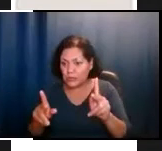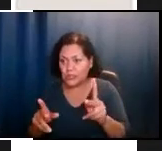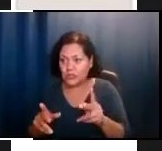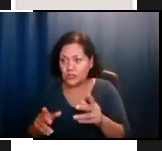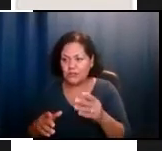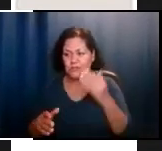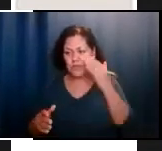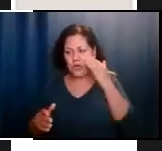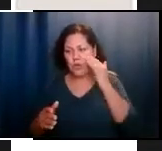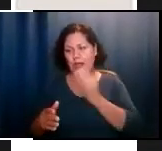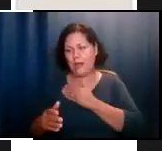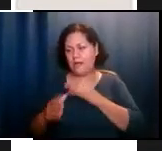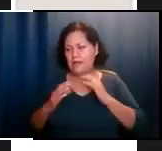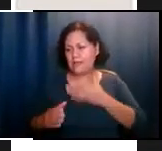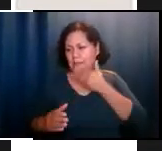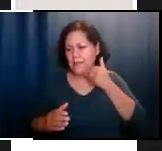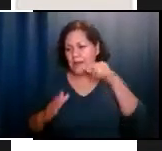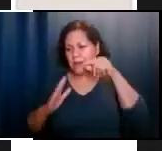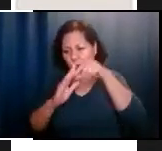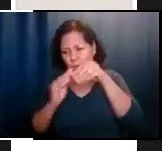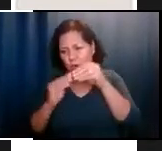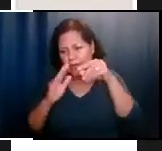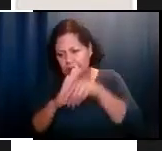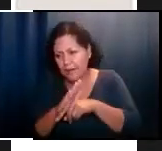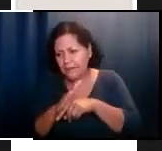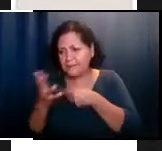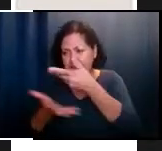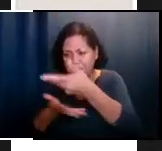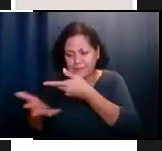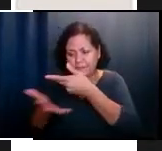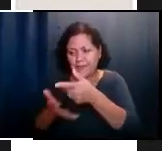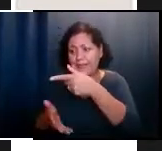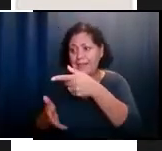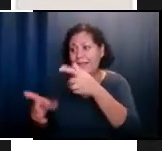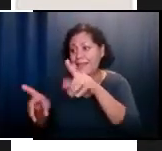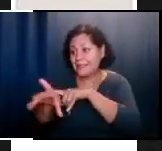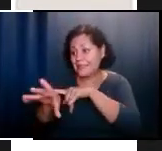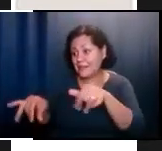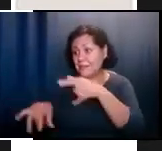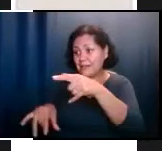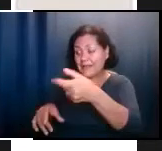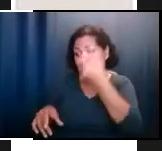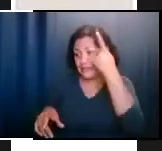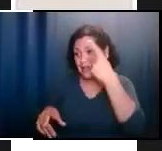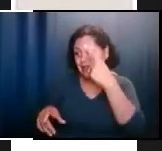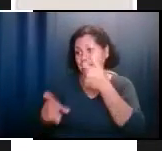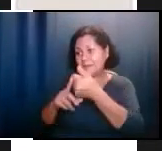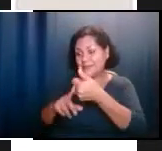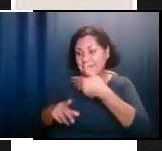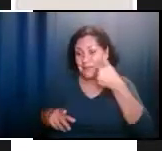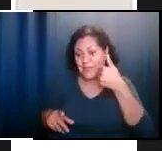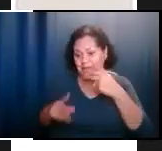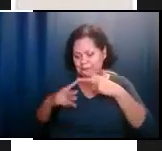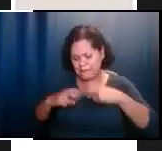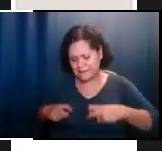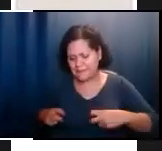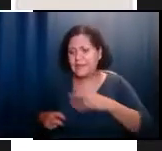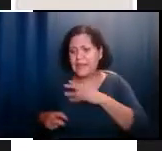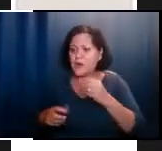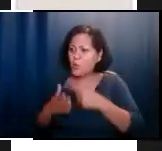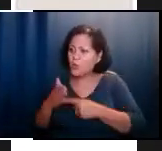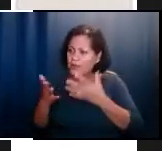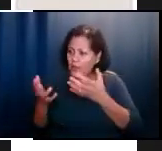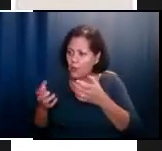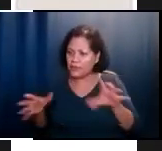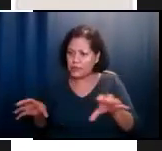clients a little bit better. They get to understand a little bit more about themselves. and what they want to do. We